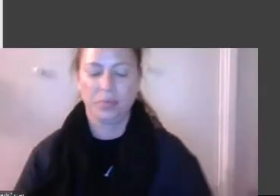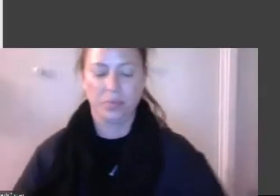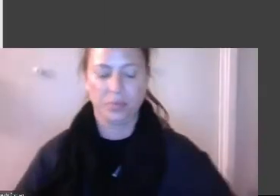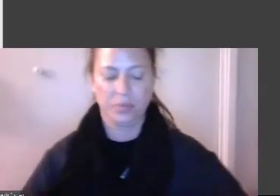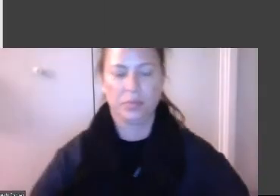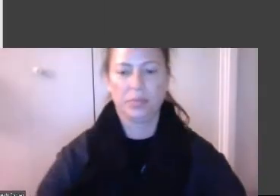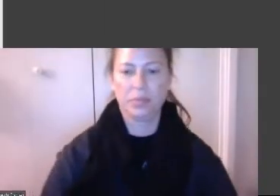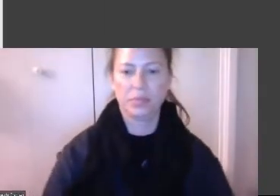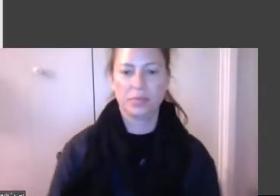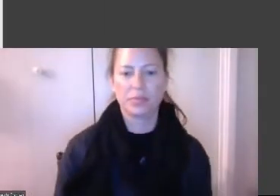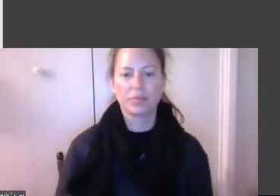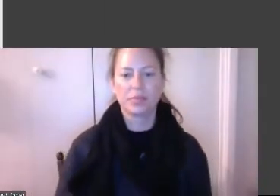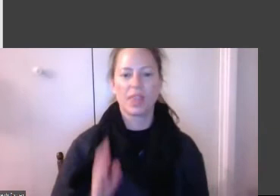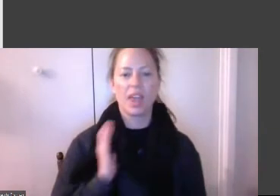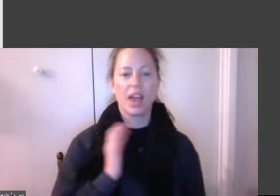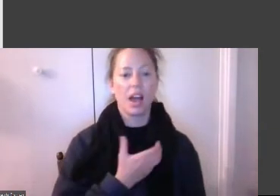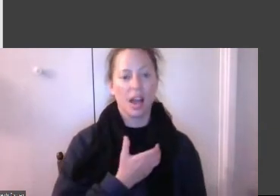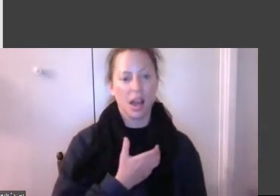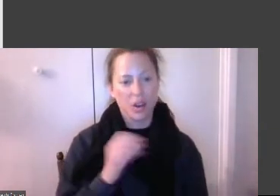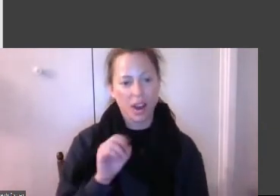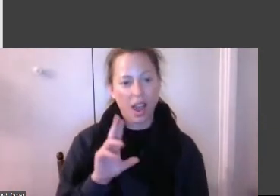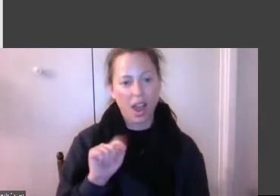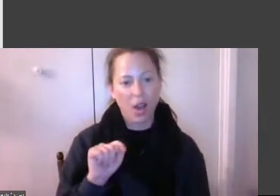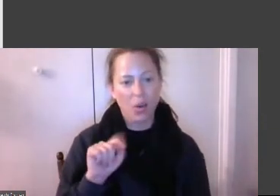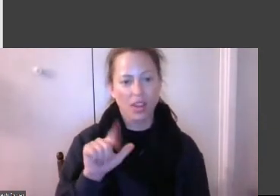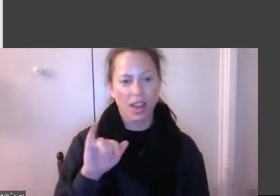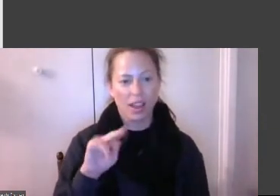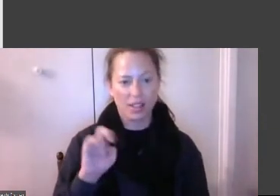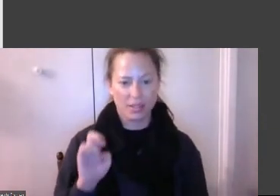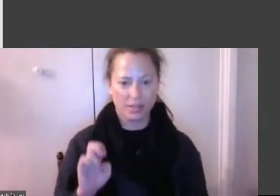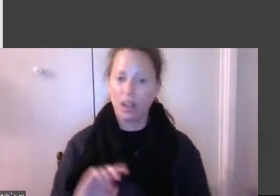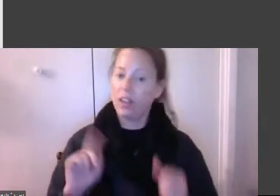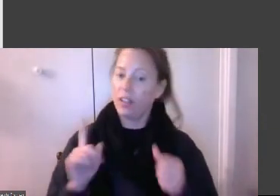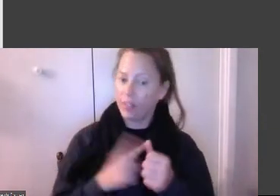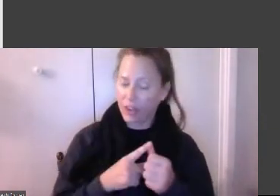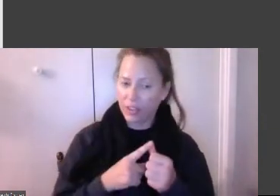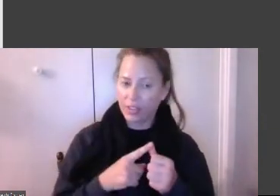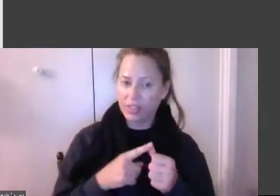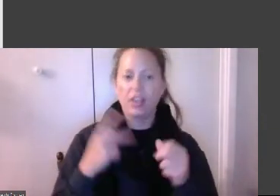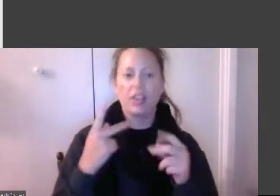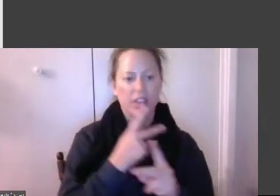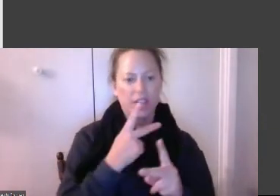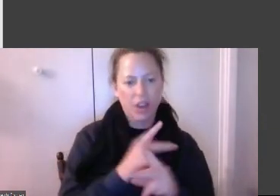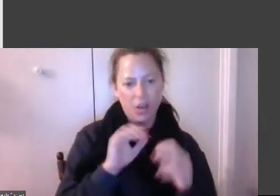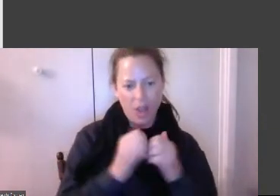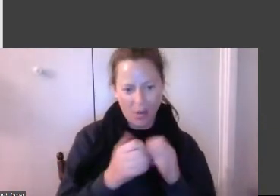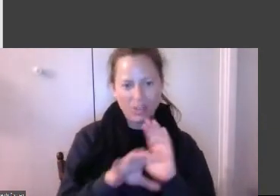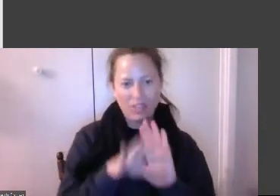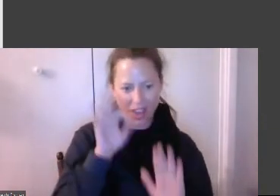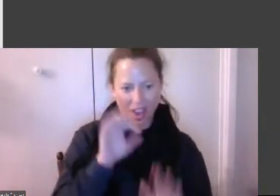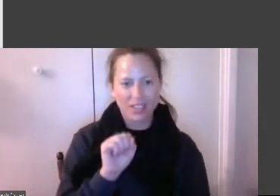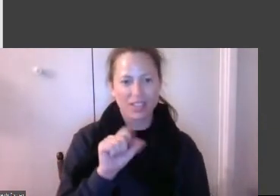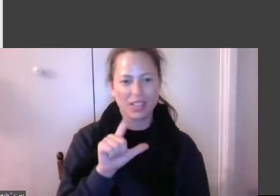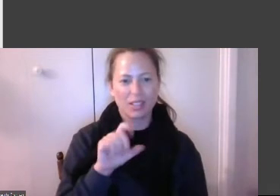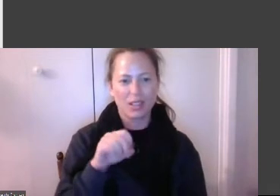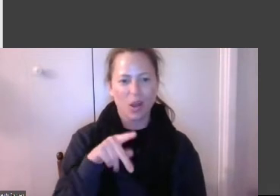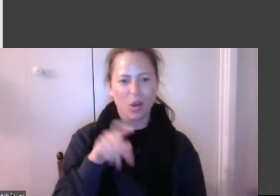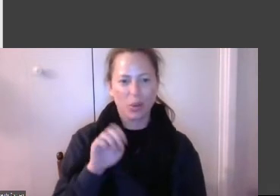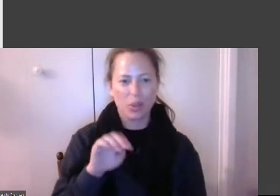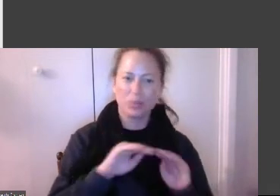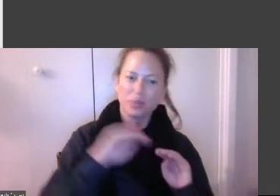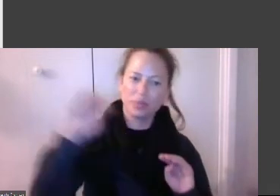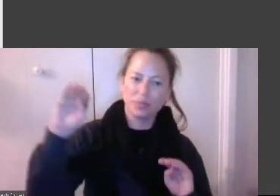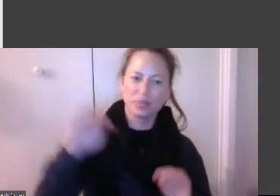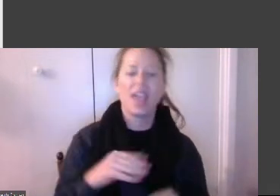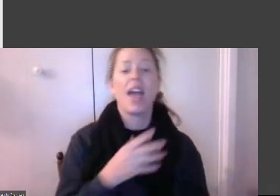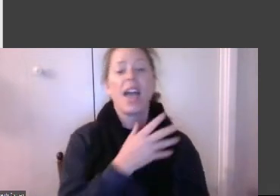This is our outline. First we're going to focus on finding slope. Then we'll be using the point slope formula,